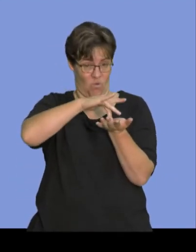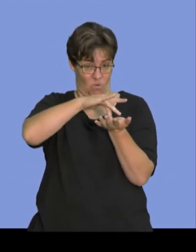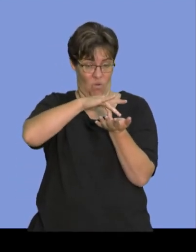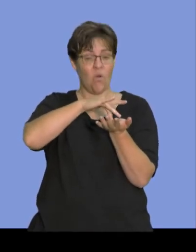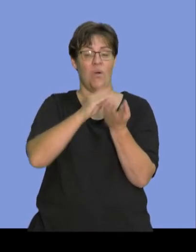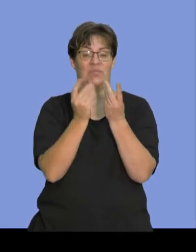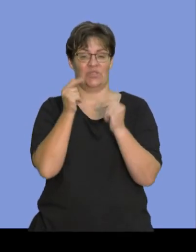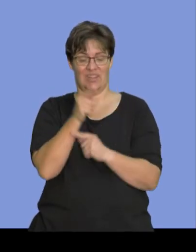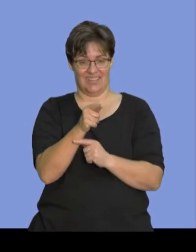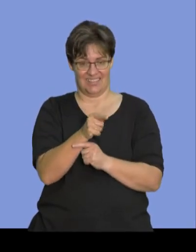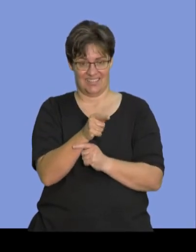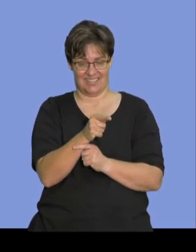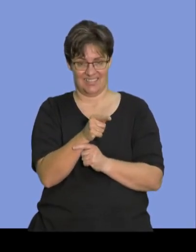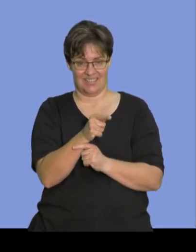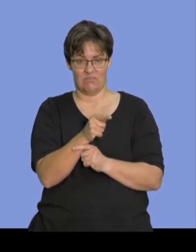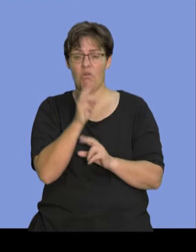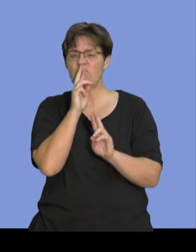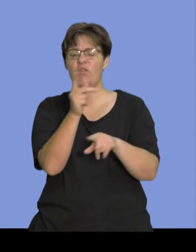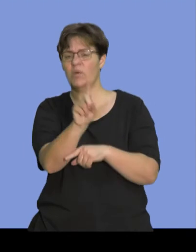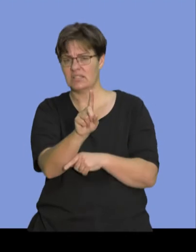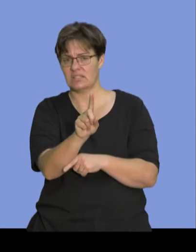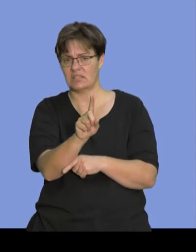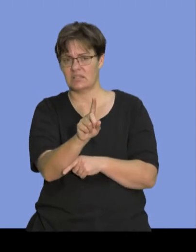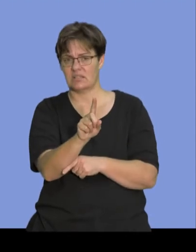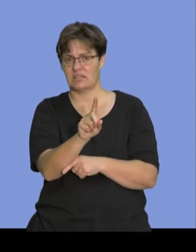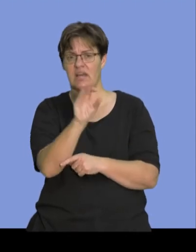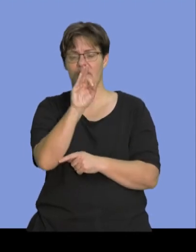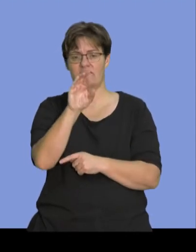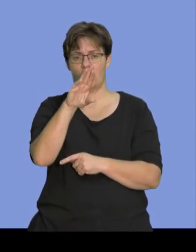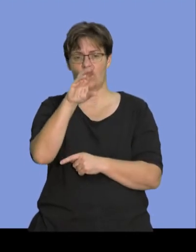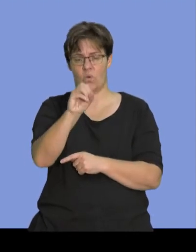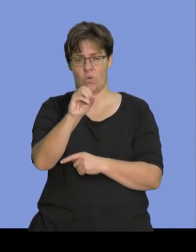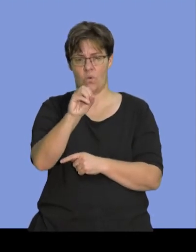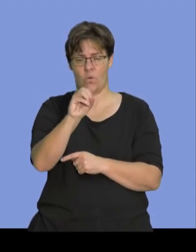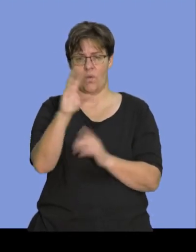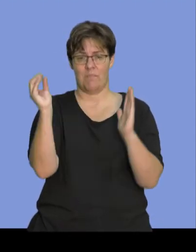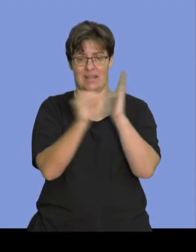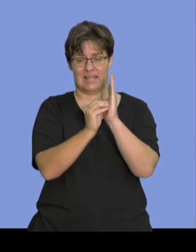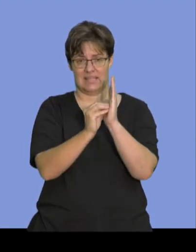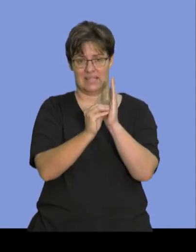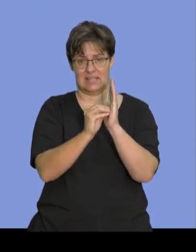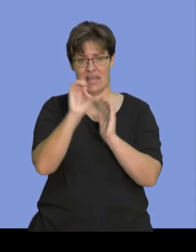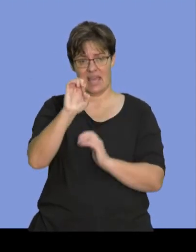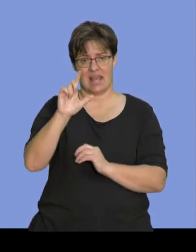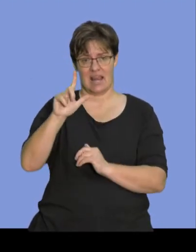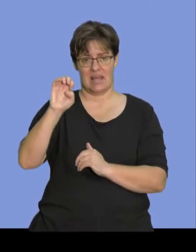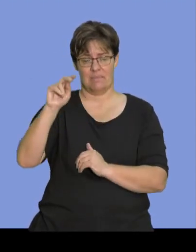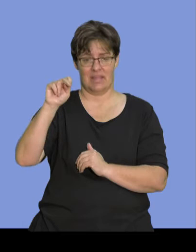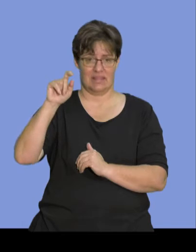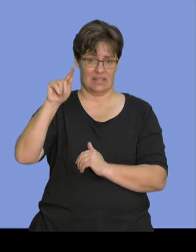core. The materials here, we are actually referring to the ferromagnetic elements, okay?